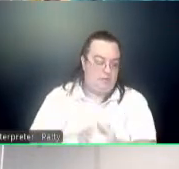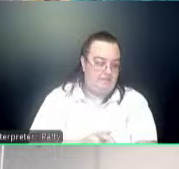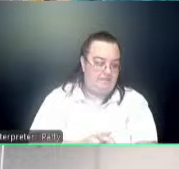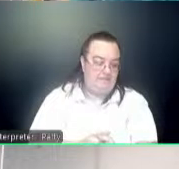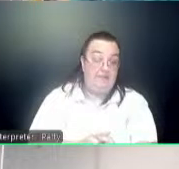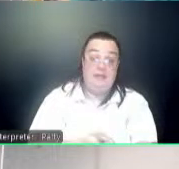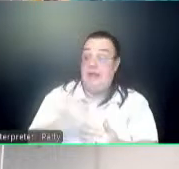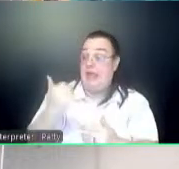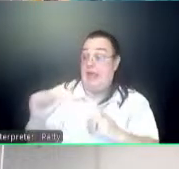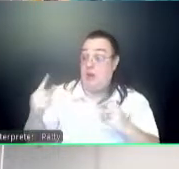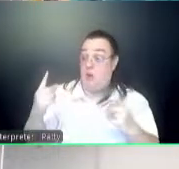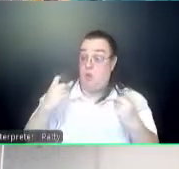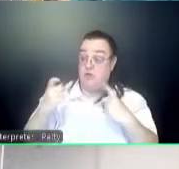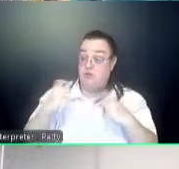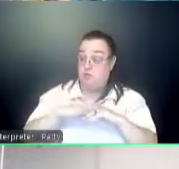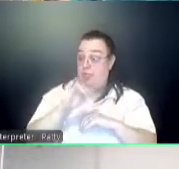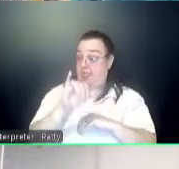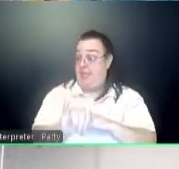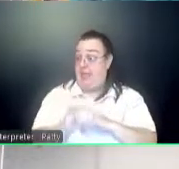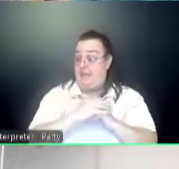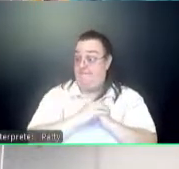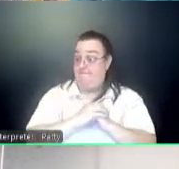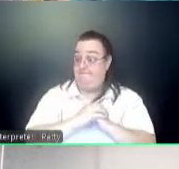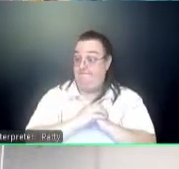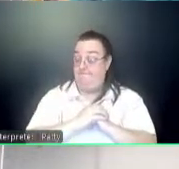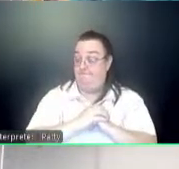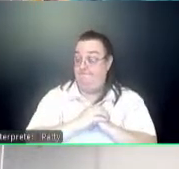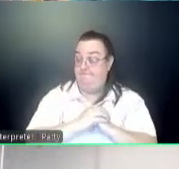Any questions there?